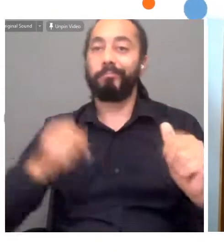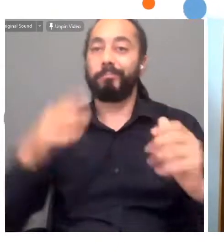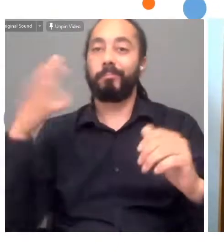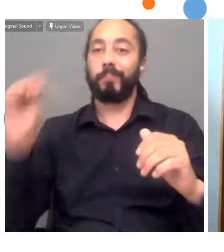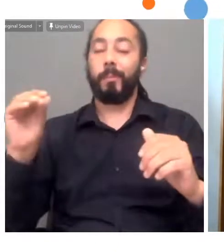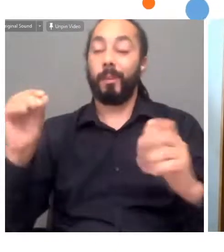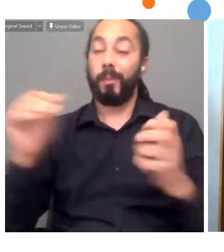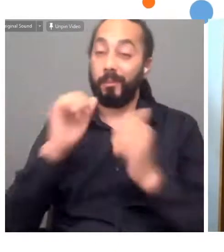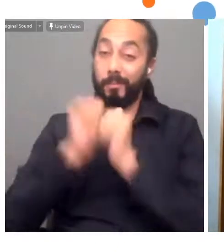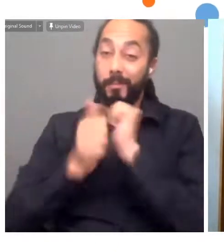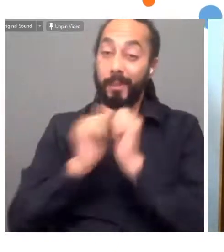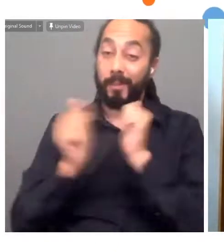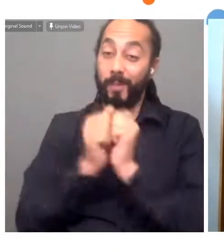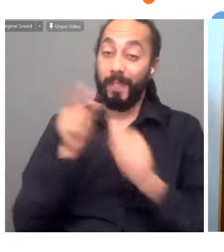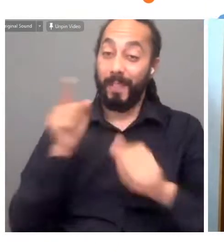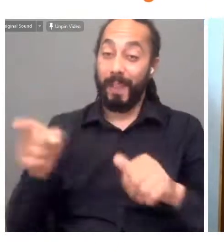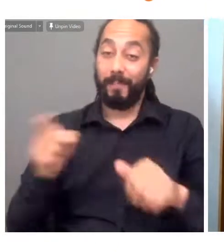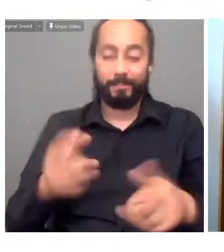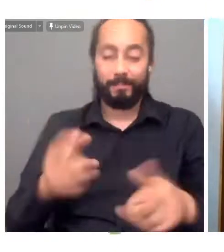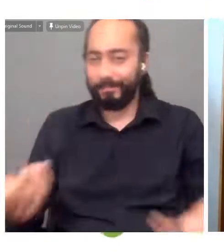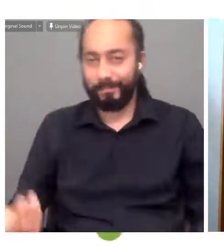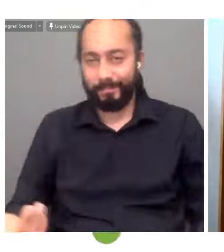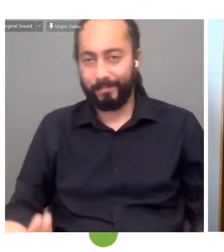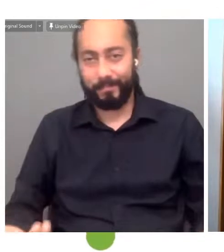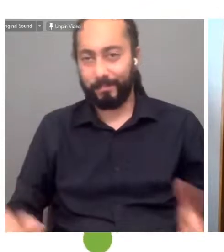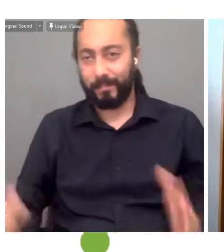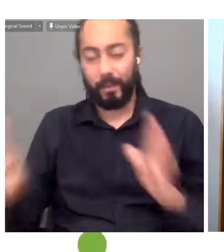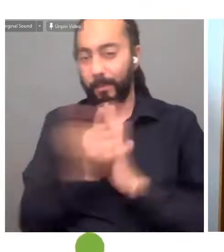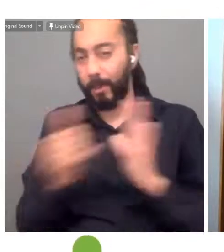of funding, there's no way you can compete. So